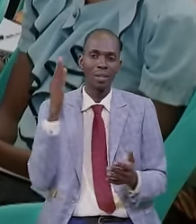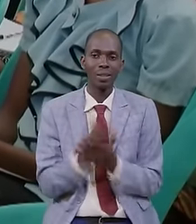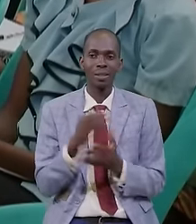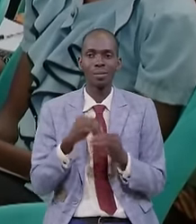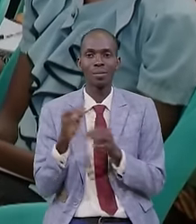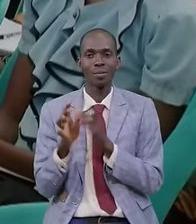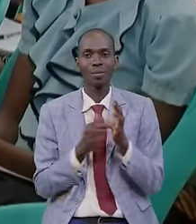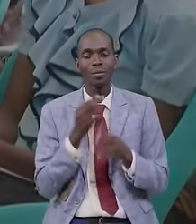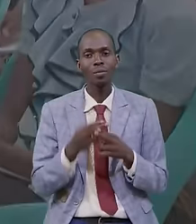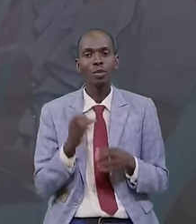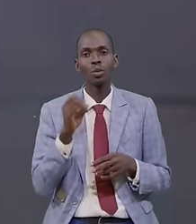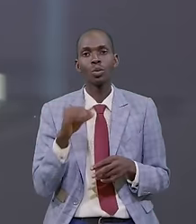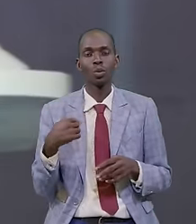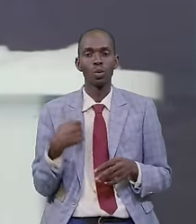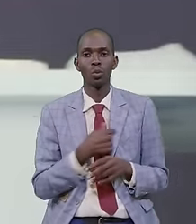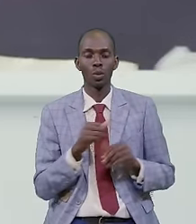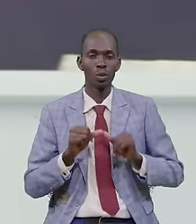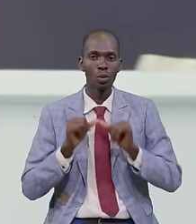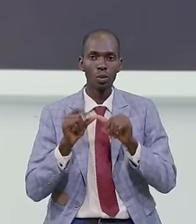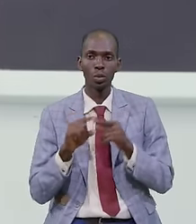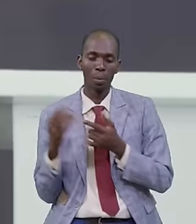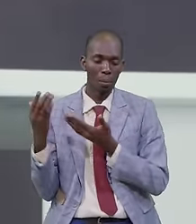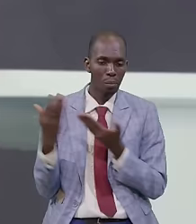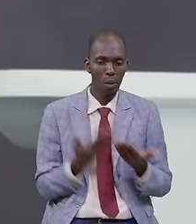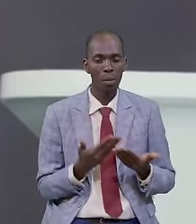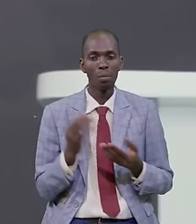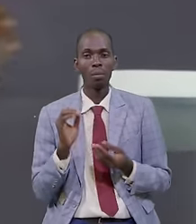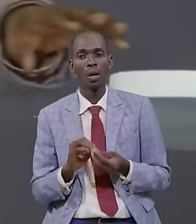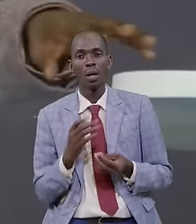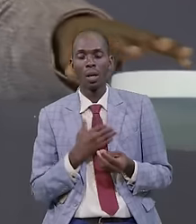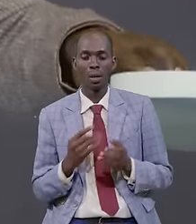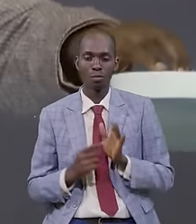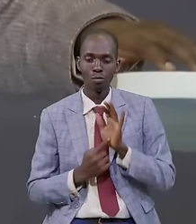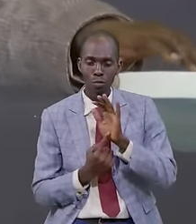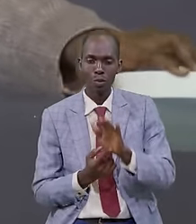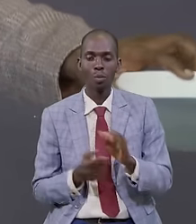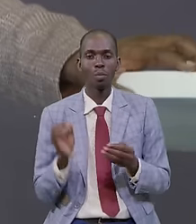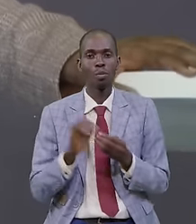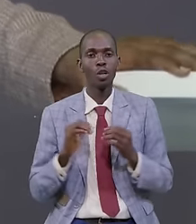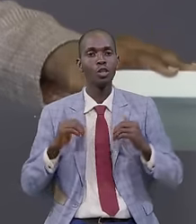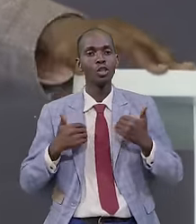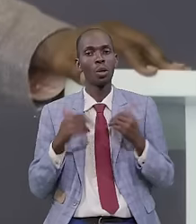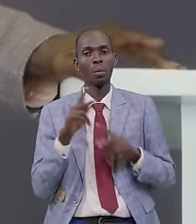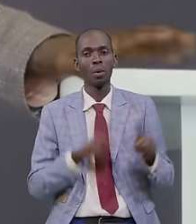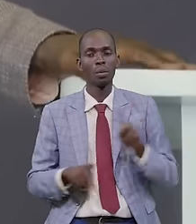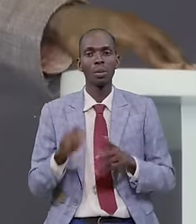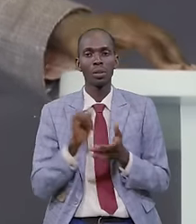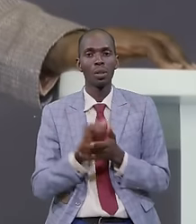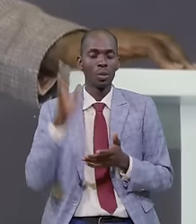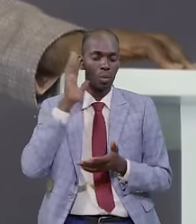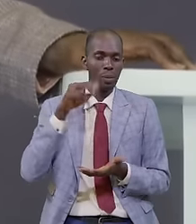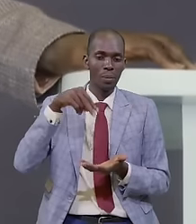so we continue to bring up and bring out the young people that will stand